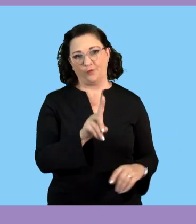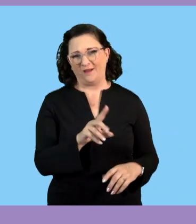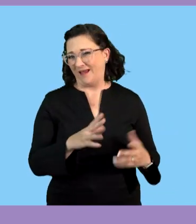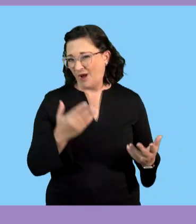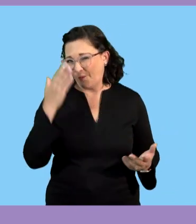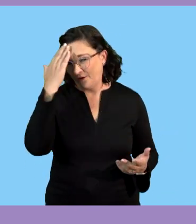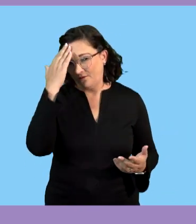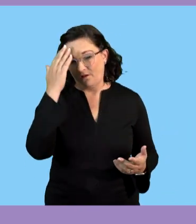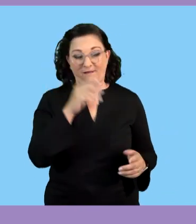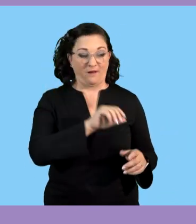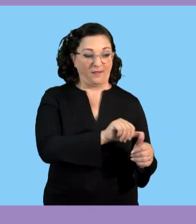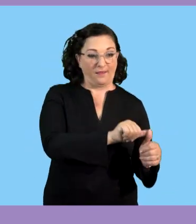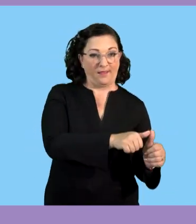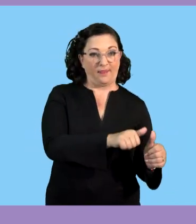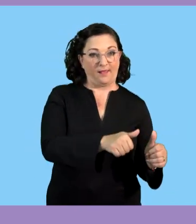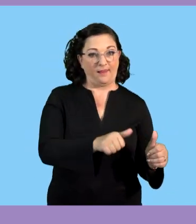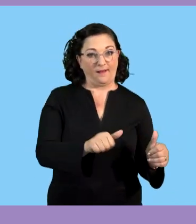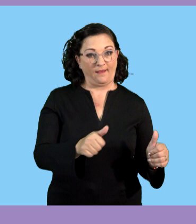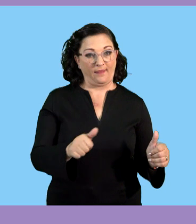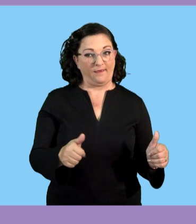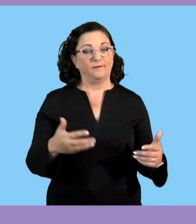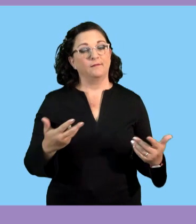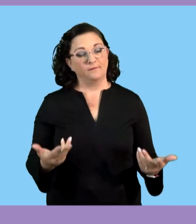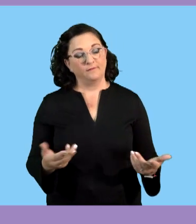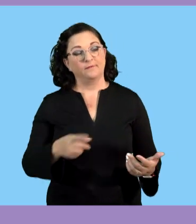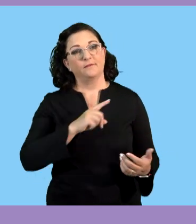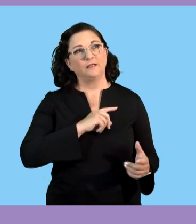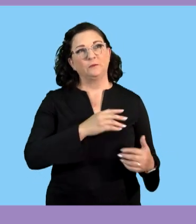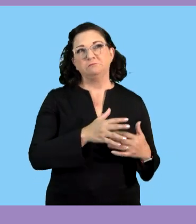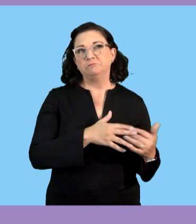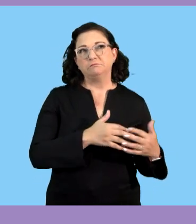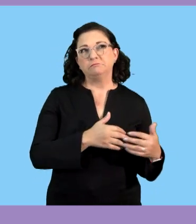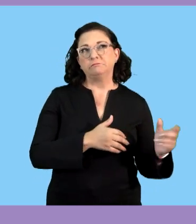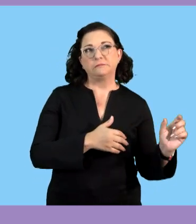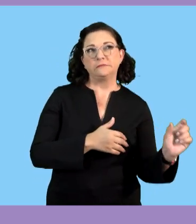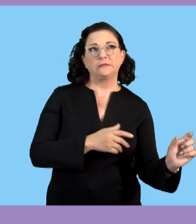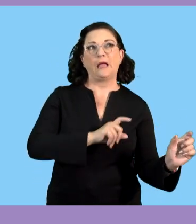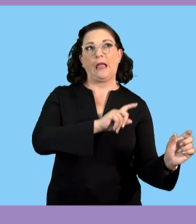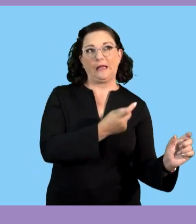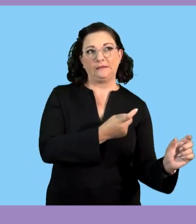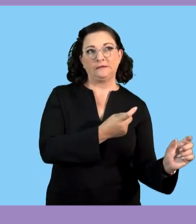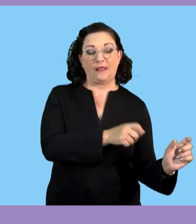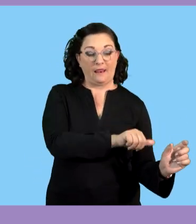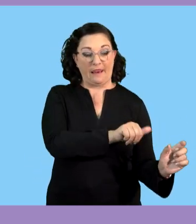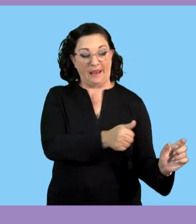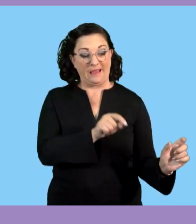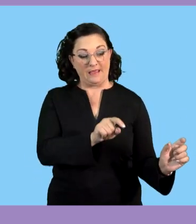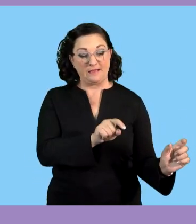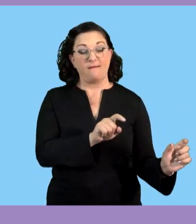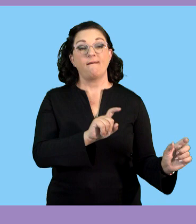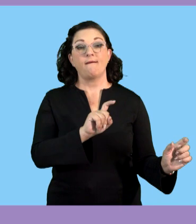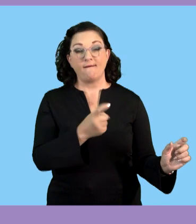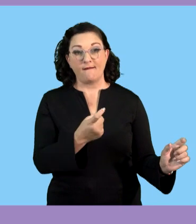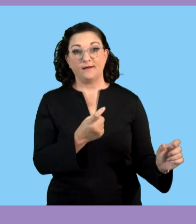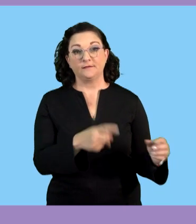51. How do we know that? The numbers are consecutive. So whatever x is, the next number will be that